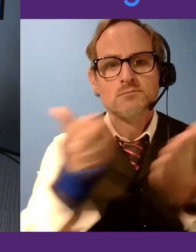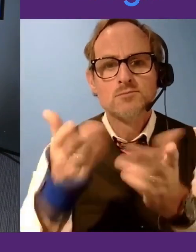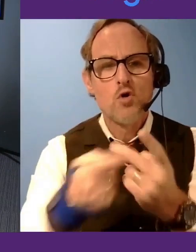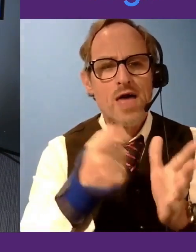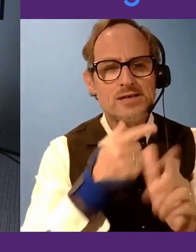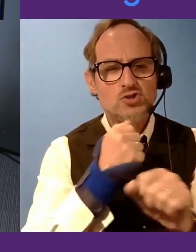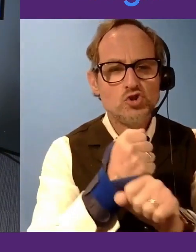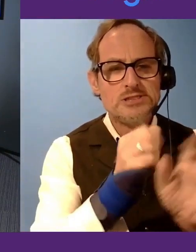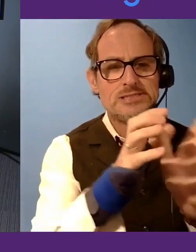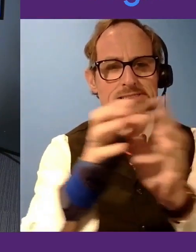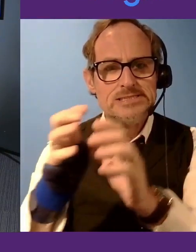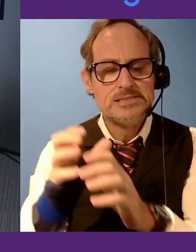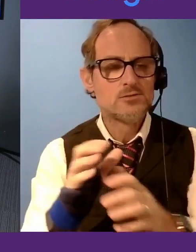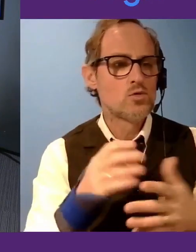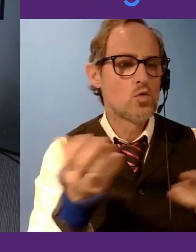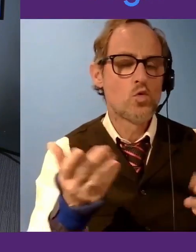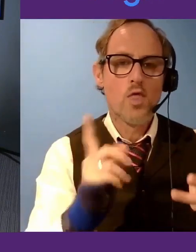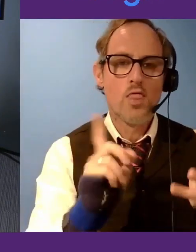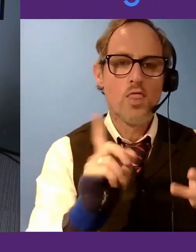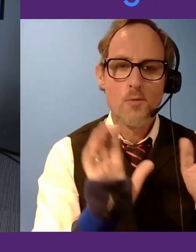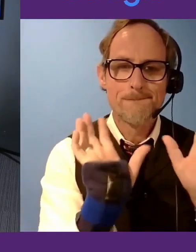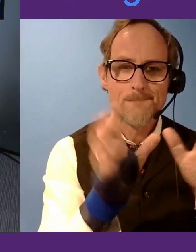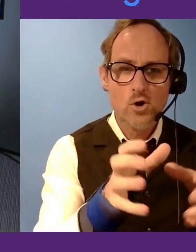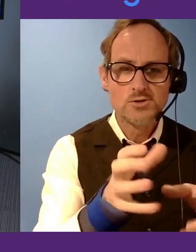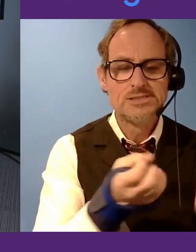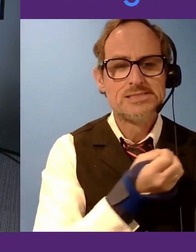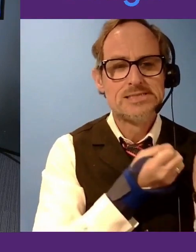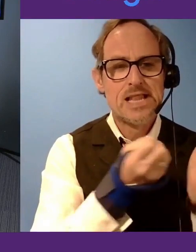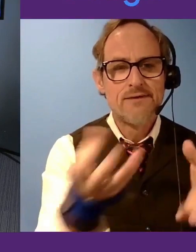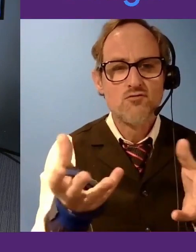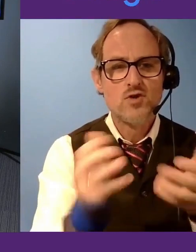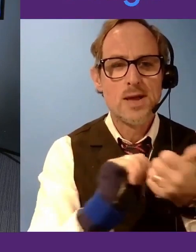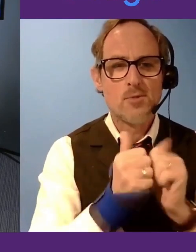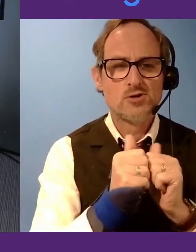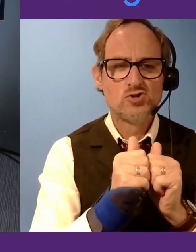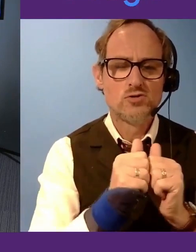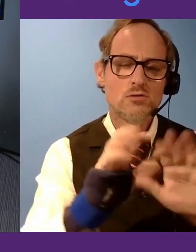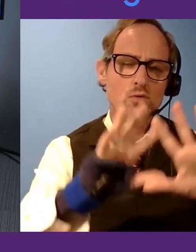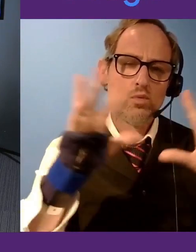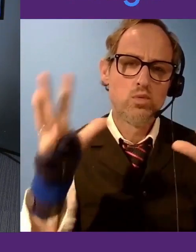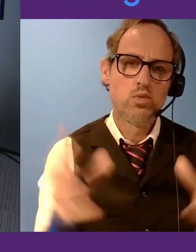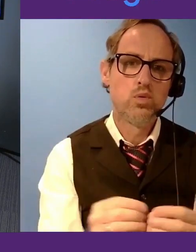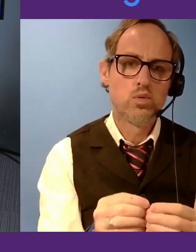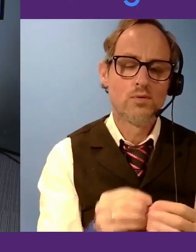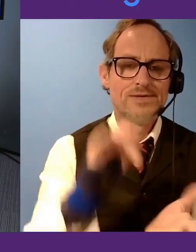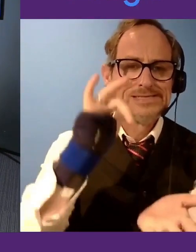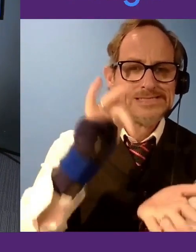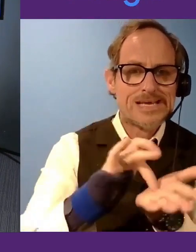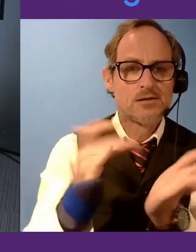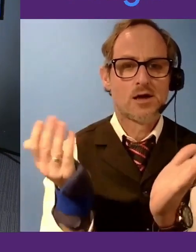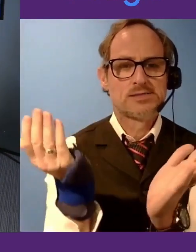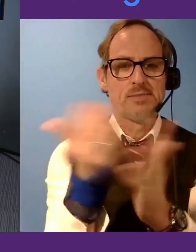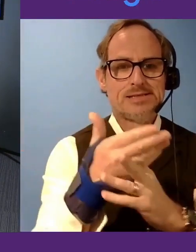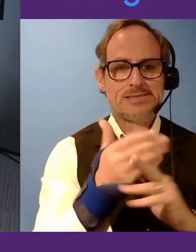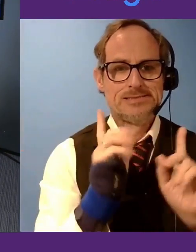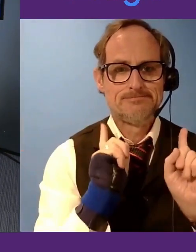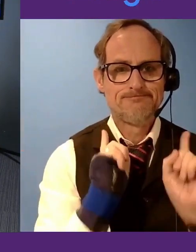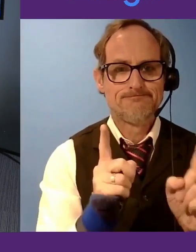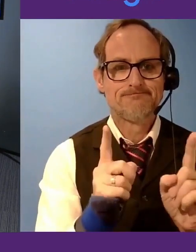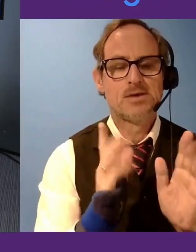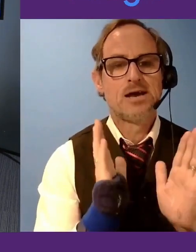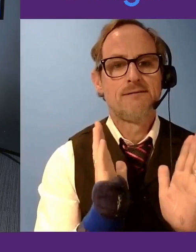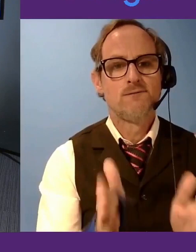with third-party delivery partners as well. You need to make sure that your non-functional requirements, as Phil was